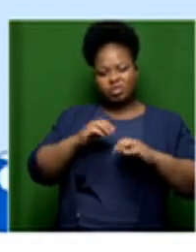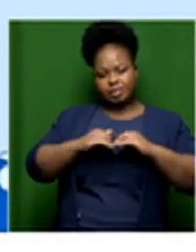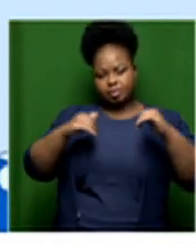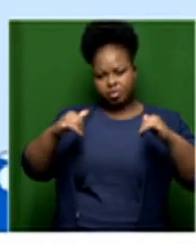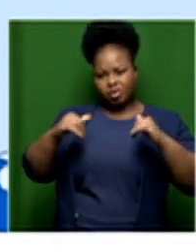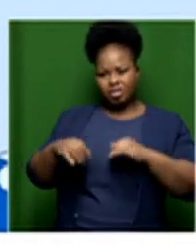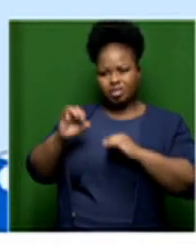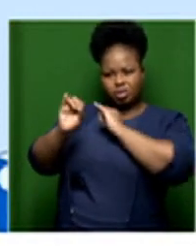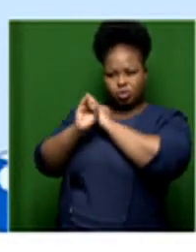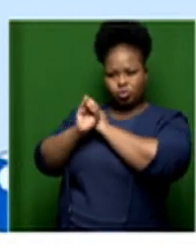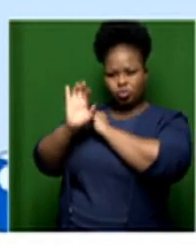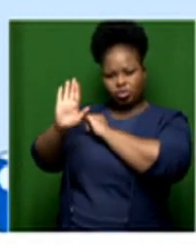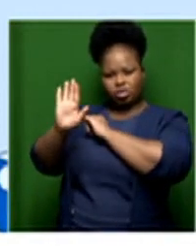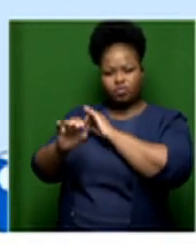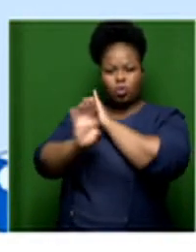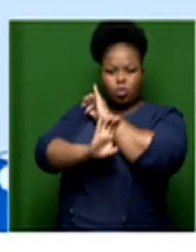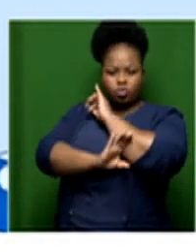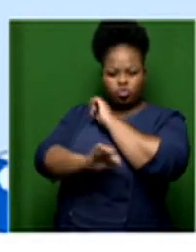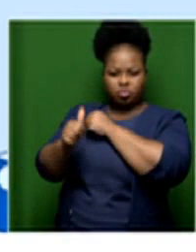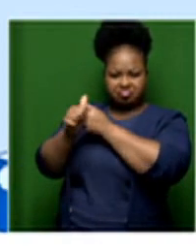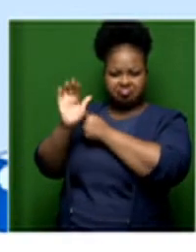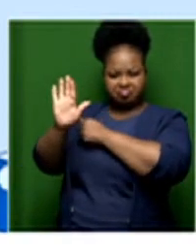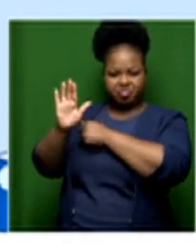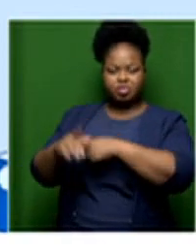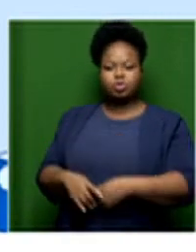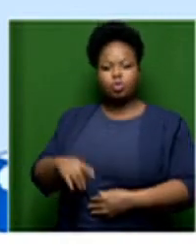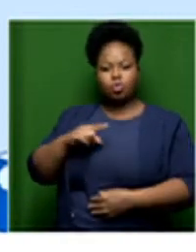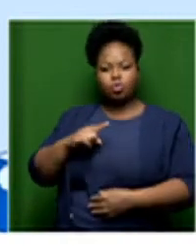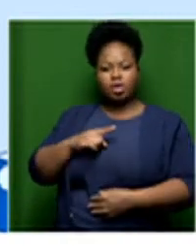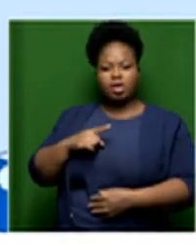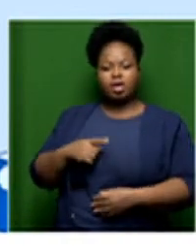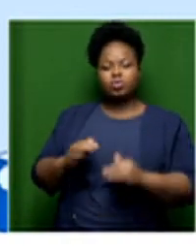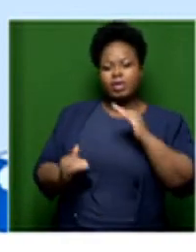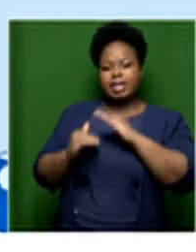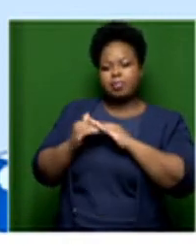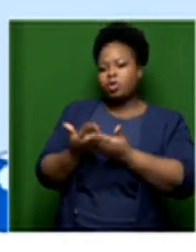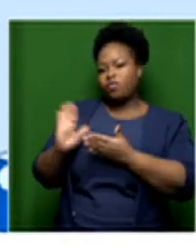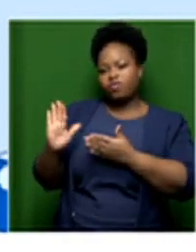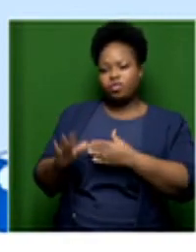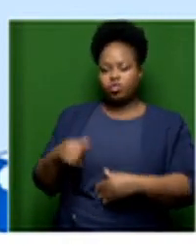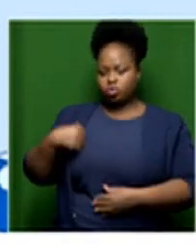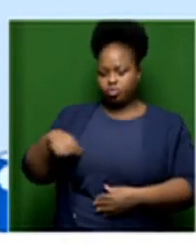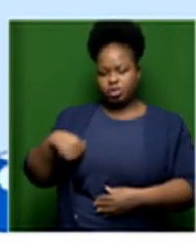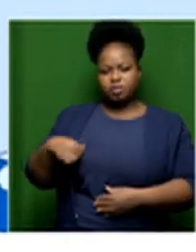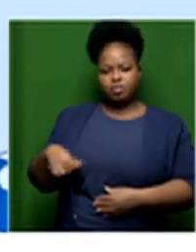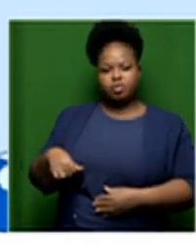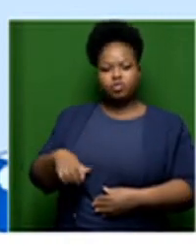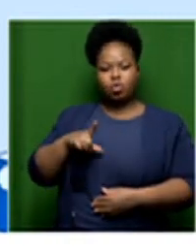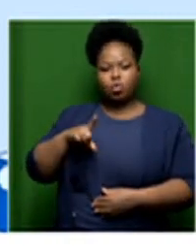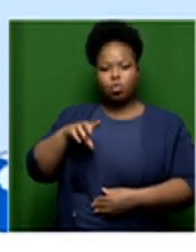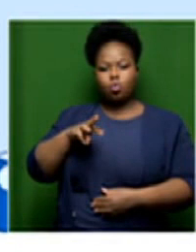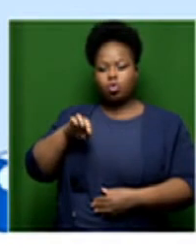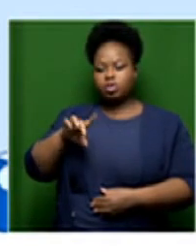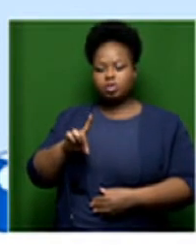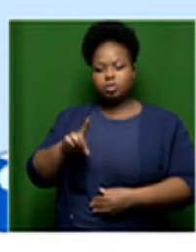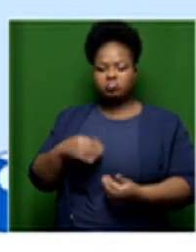institution, a constitutional institution, delimits municipalities into wards. And that is